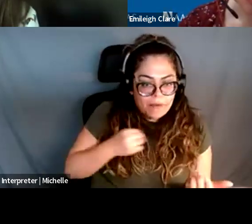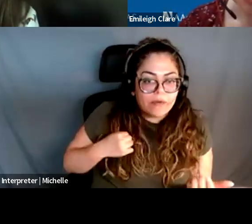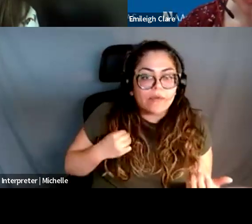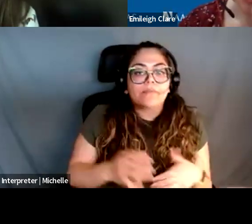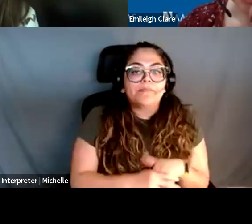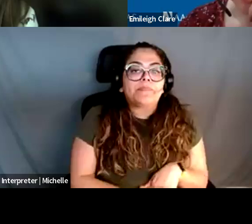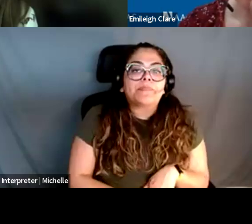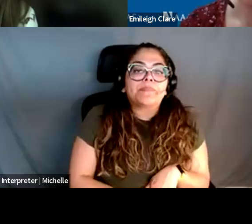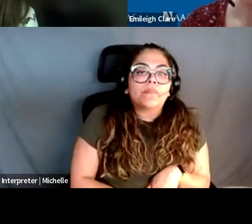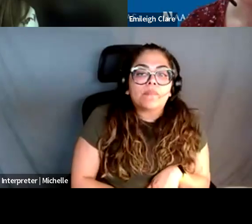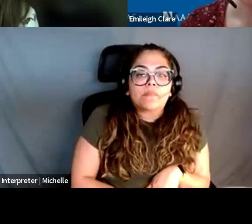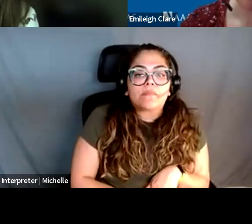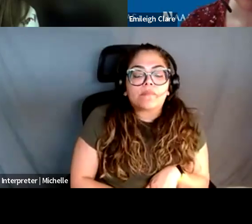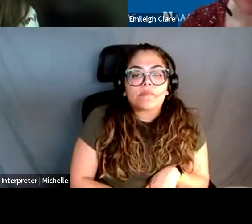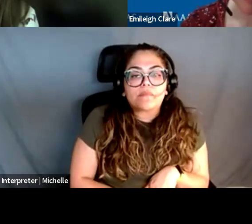Ours is broken out by